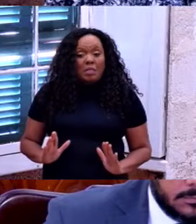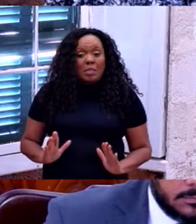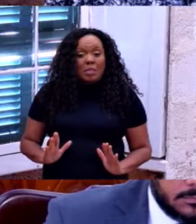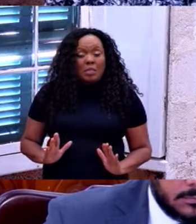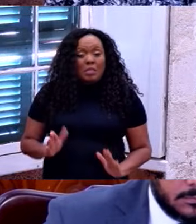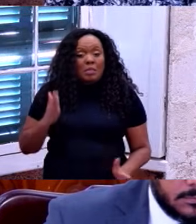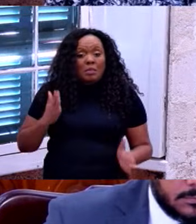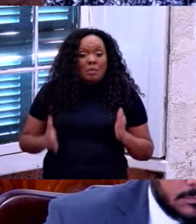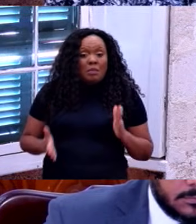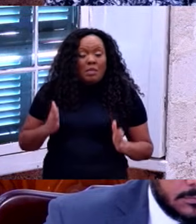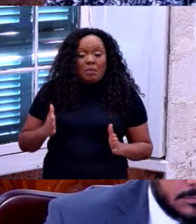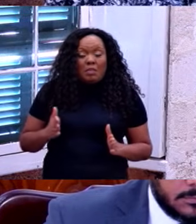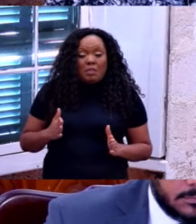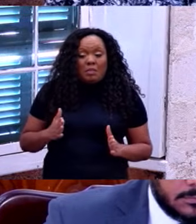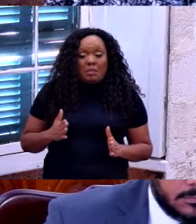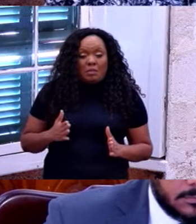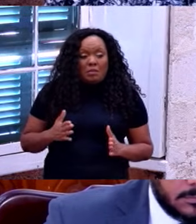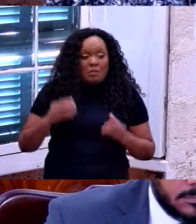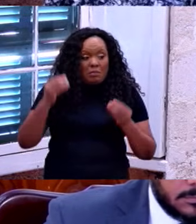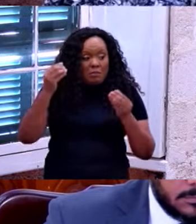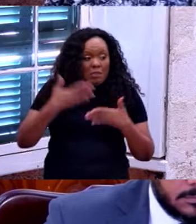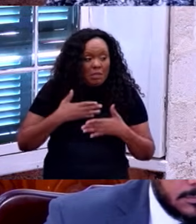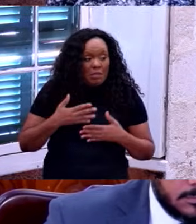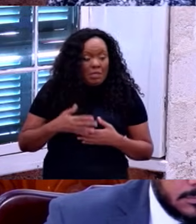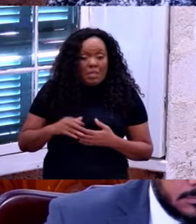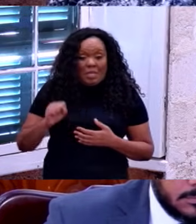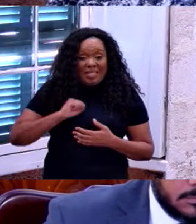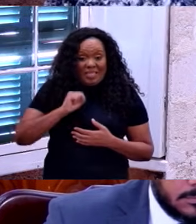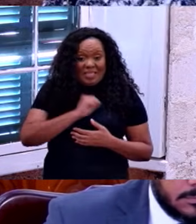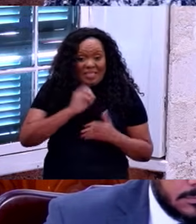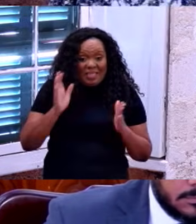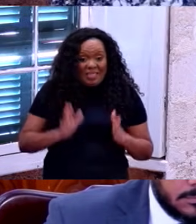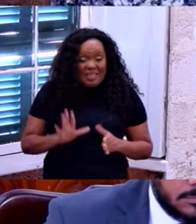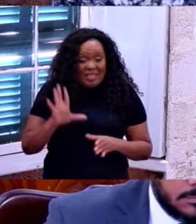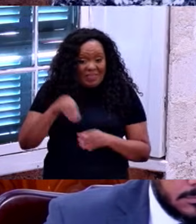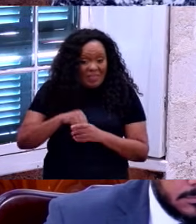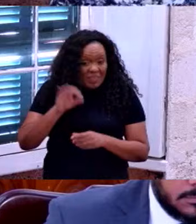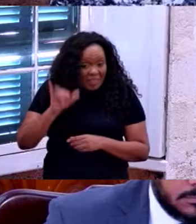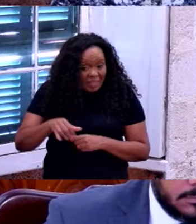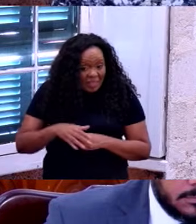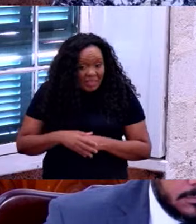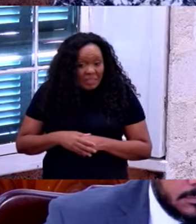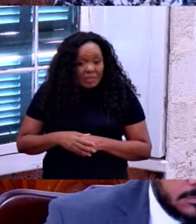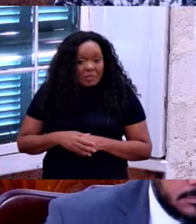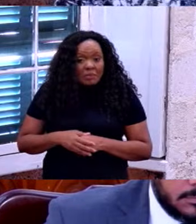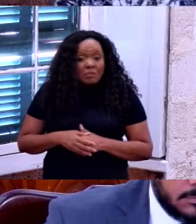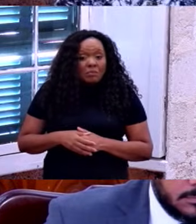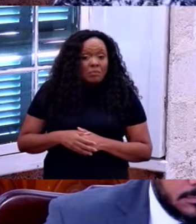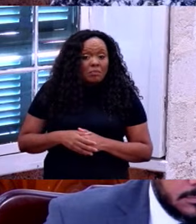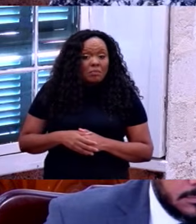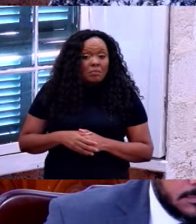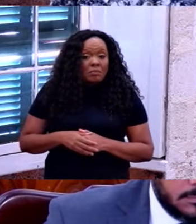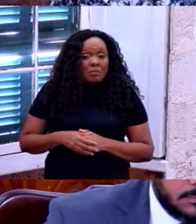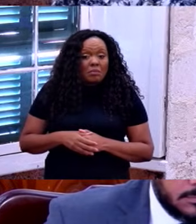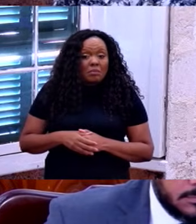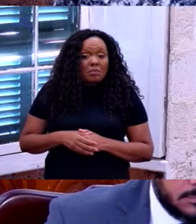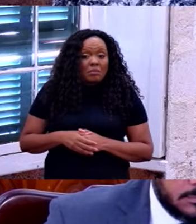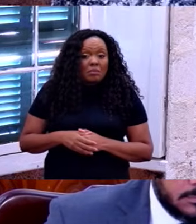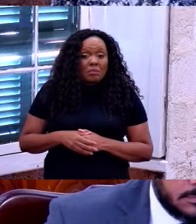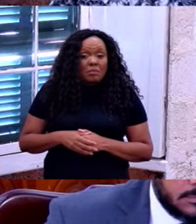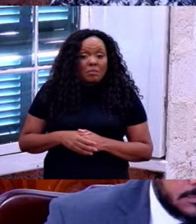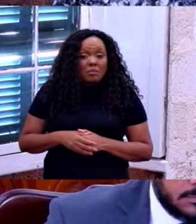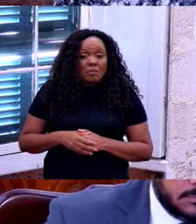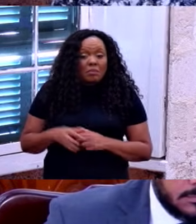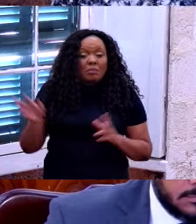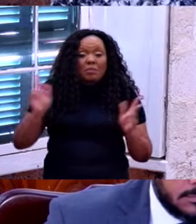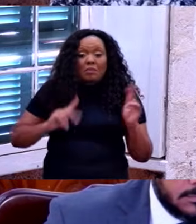senator falls into that category, because everybody's quick to advise those of us who are interested that senators are